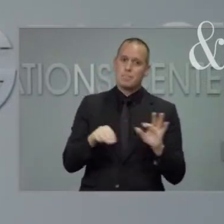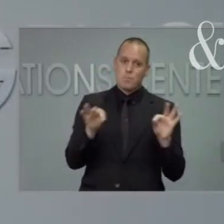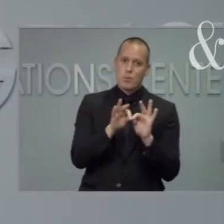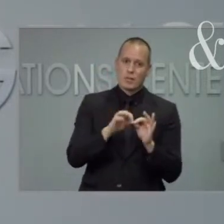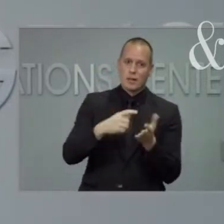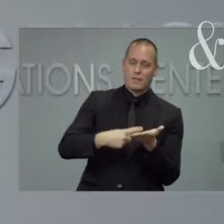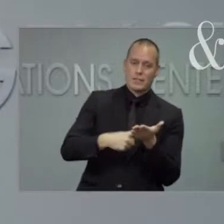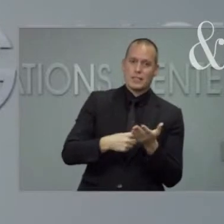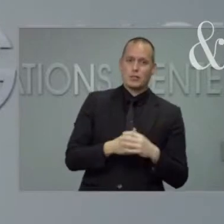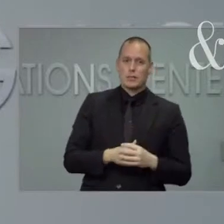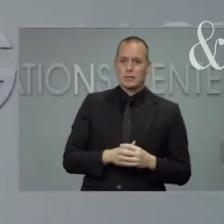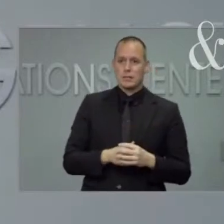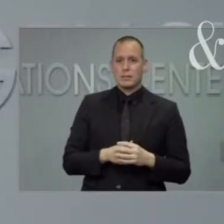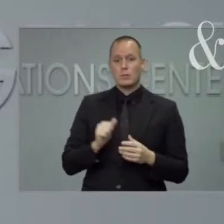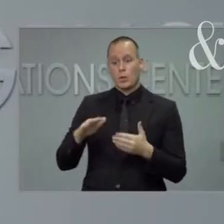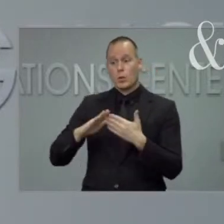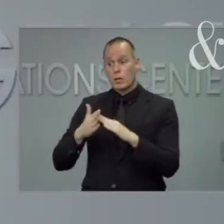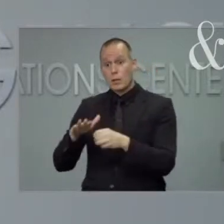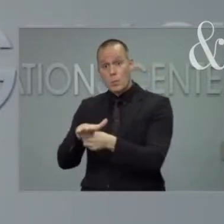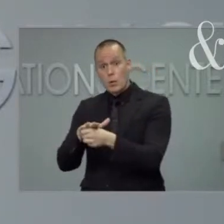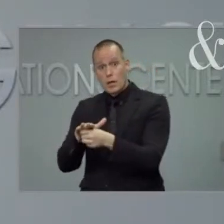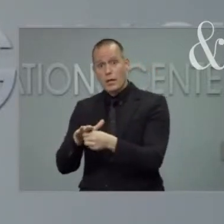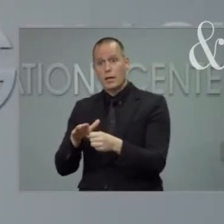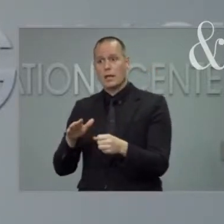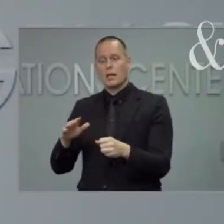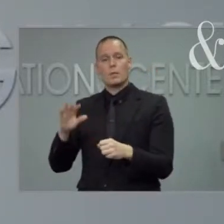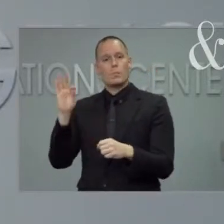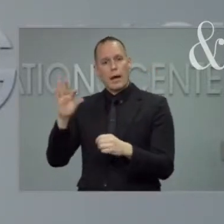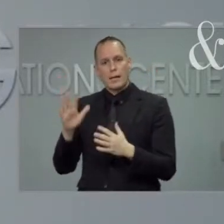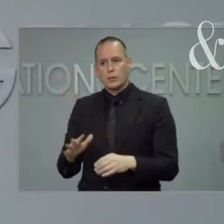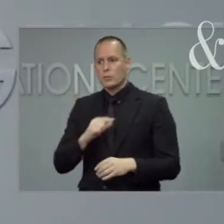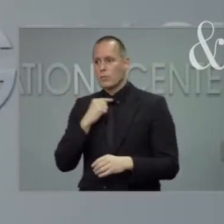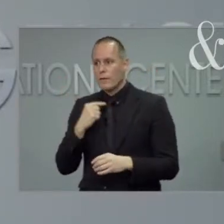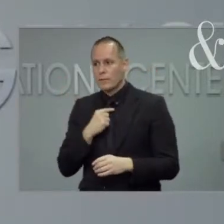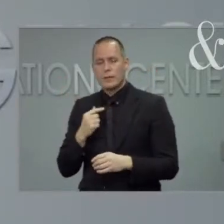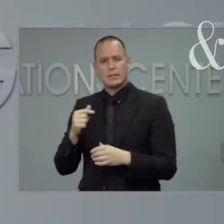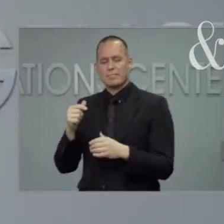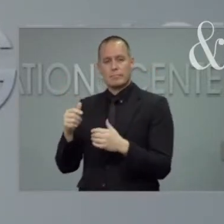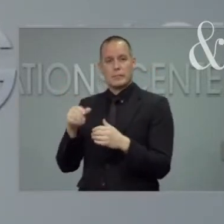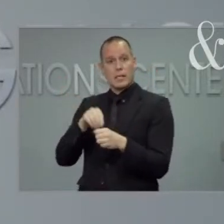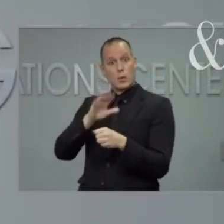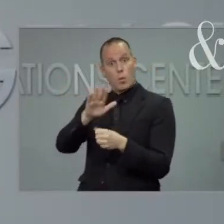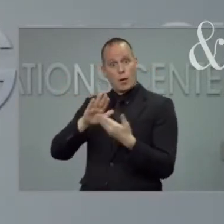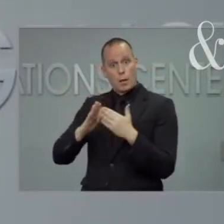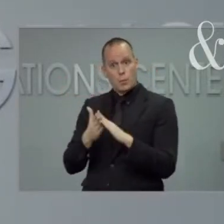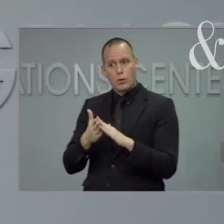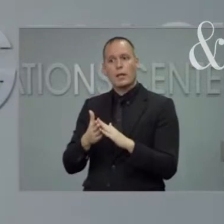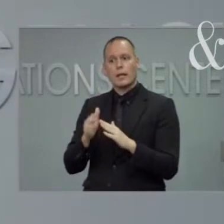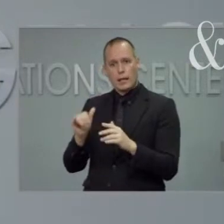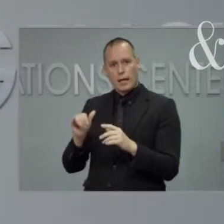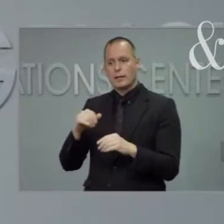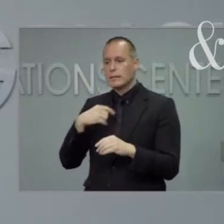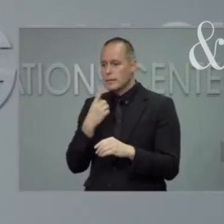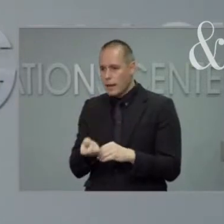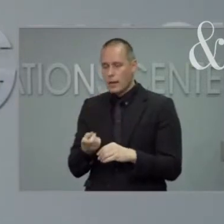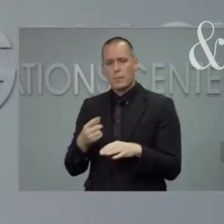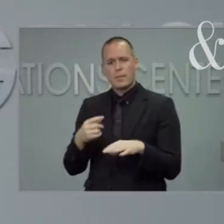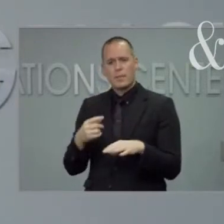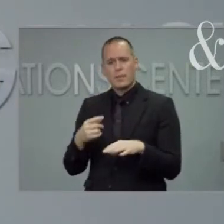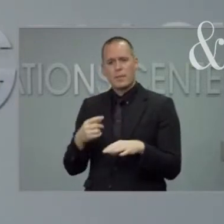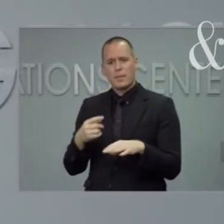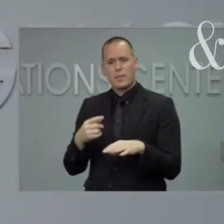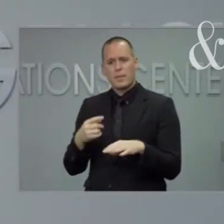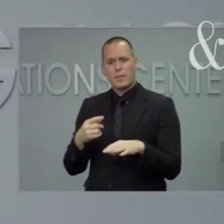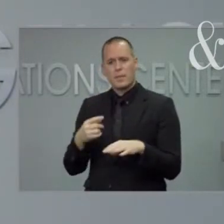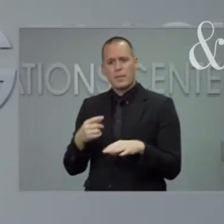the governor said, their own pastor or their preacher or reverend, they within their own church community, their